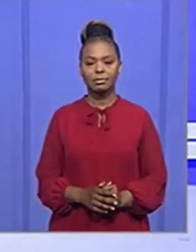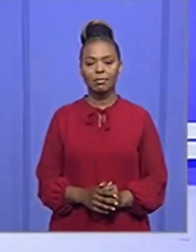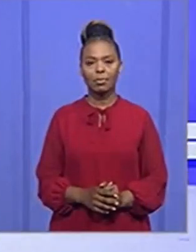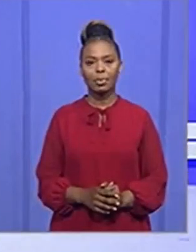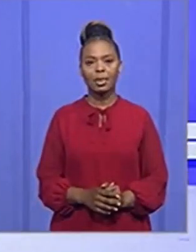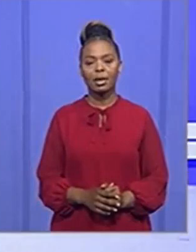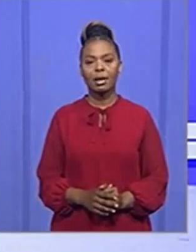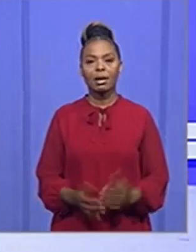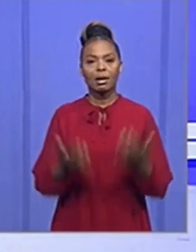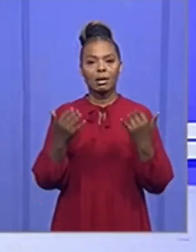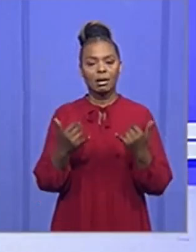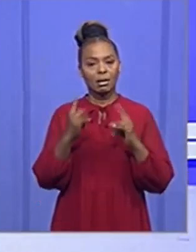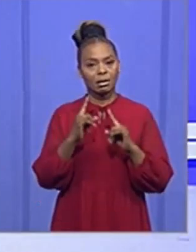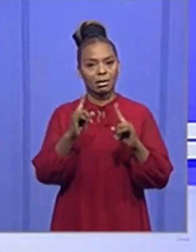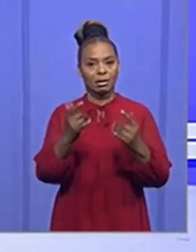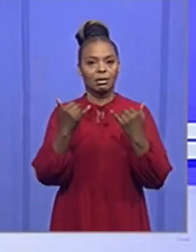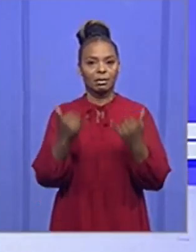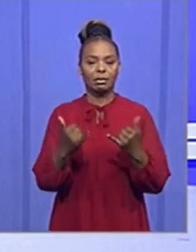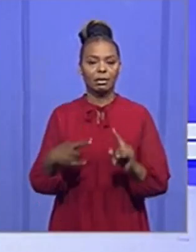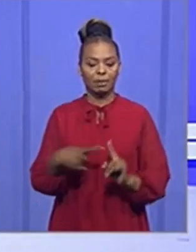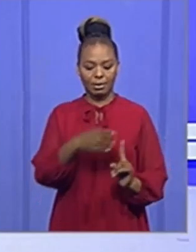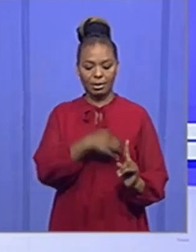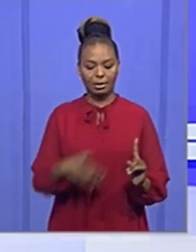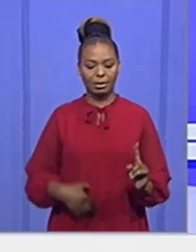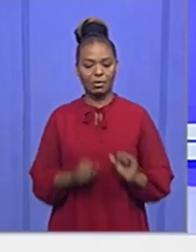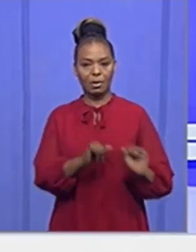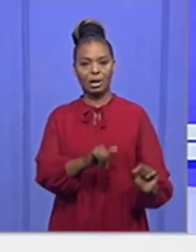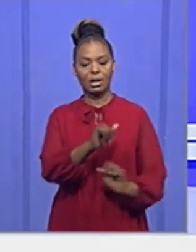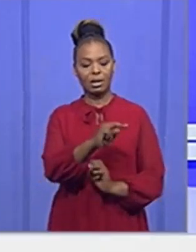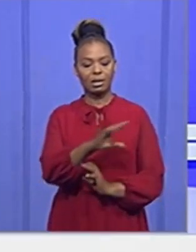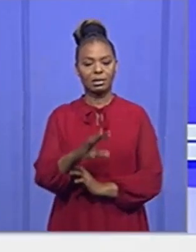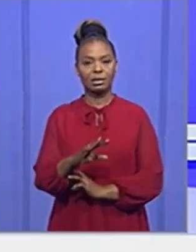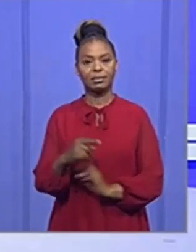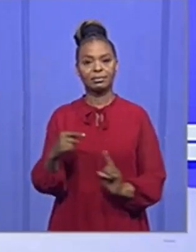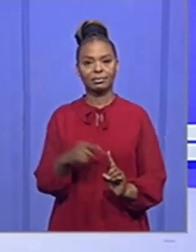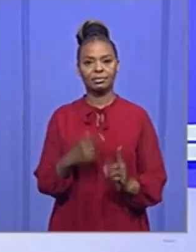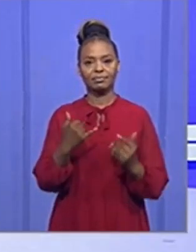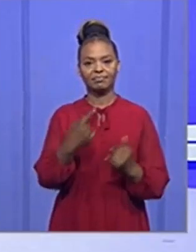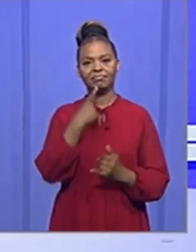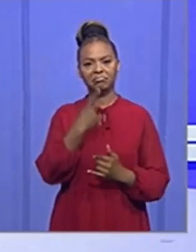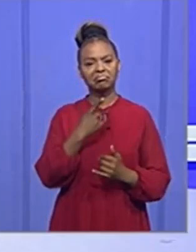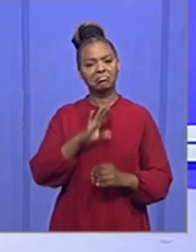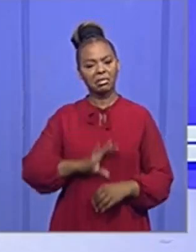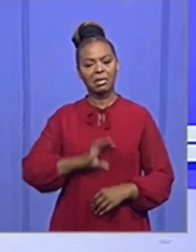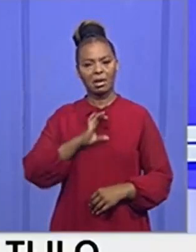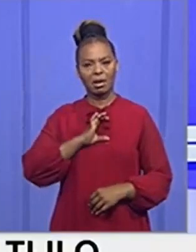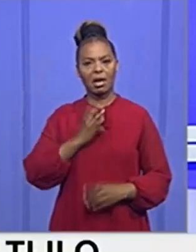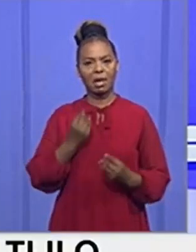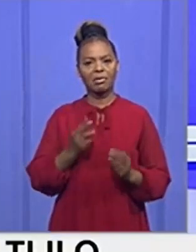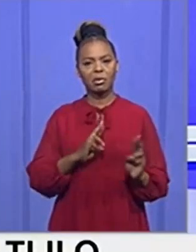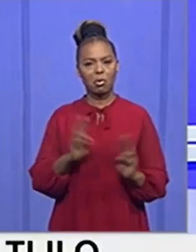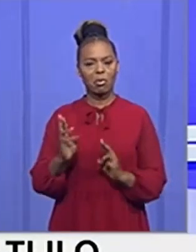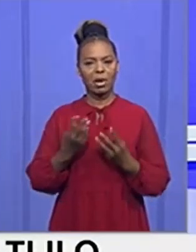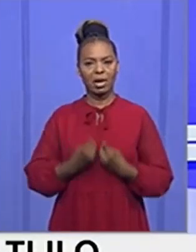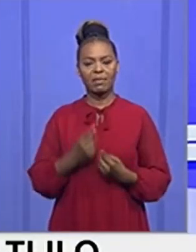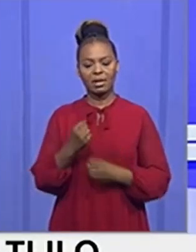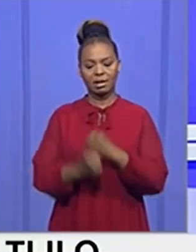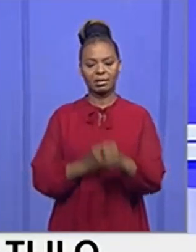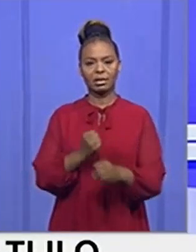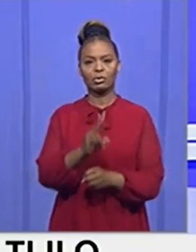Re di thagola semuso ka ditaba tse reng mo president wa ANC Cyril Ramaphosa o rona le tumelo e tletseng ya hore moga o tla hapa dikgetho